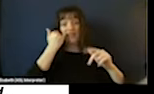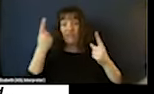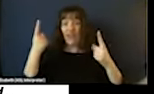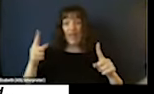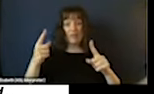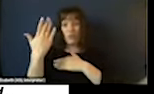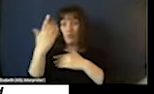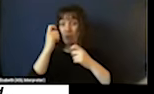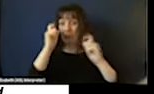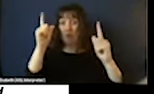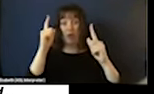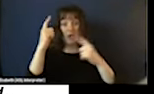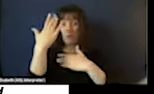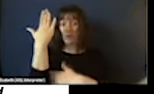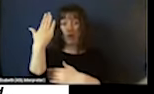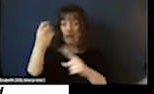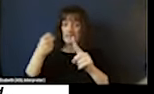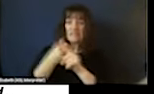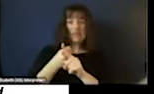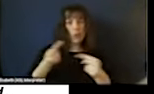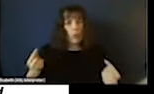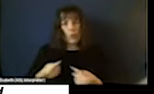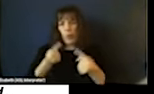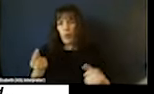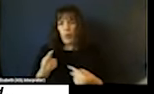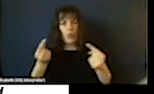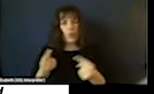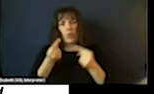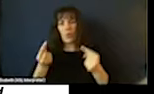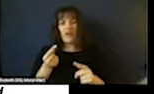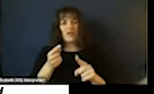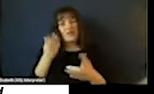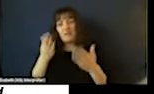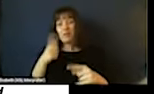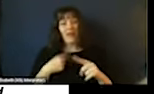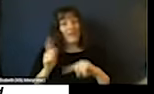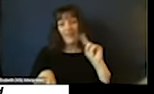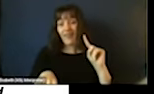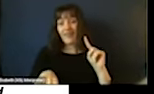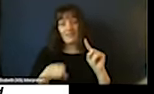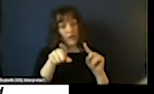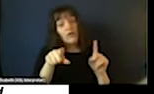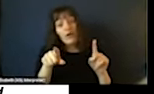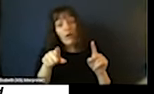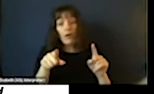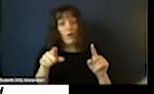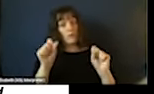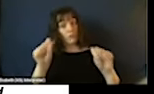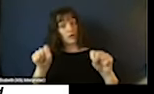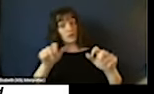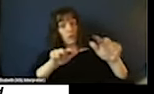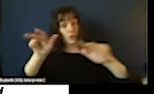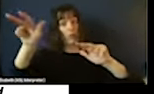want to pause there and highlight the fact that just because something is possible does not mean it's accessible. So the solution that